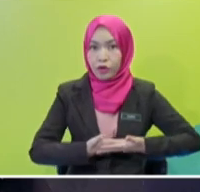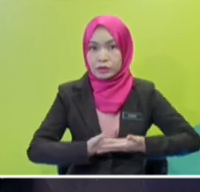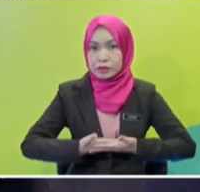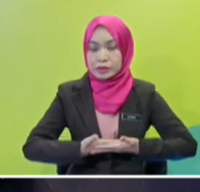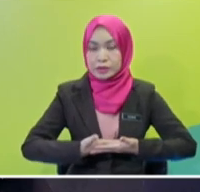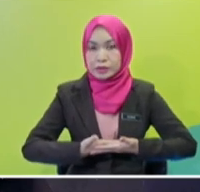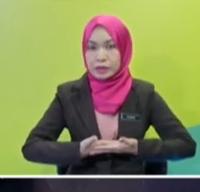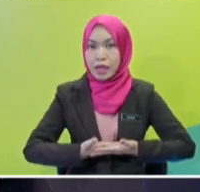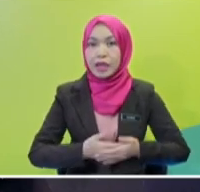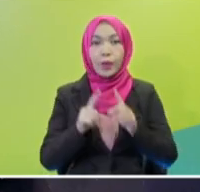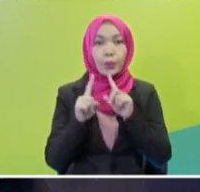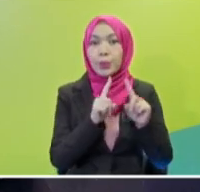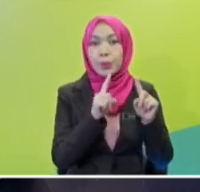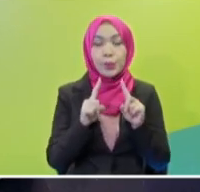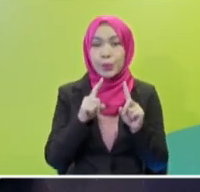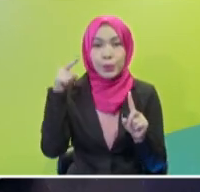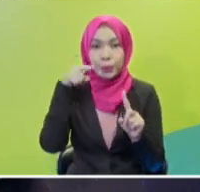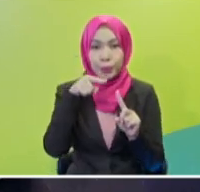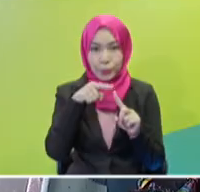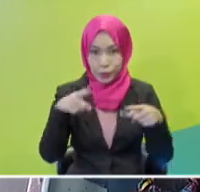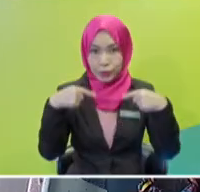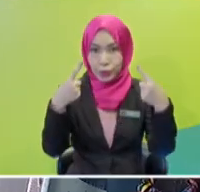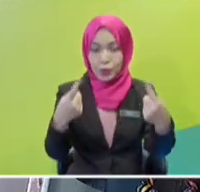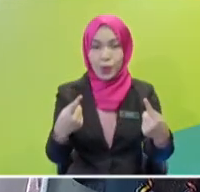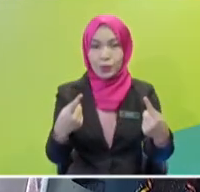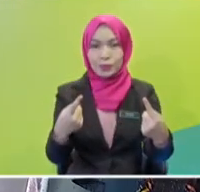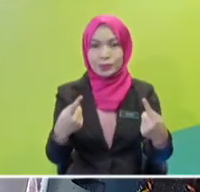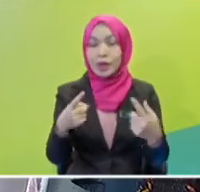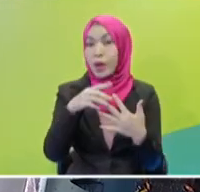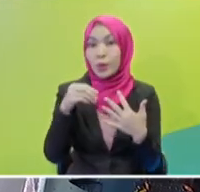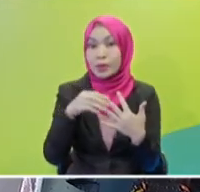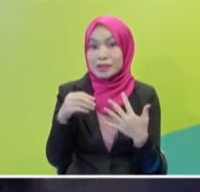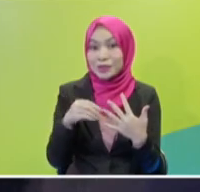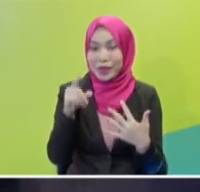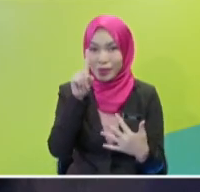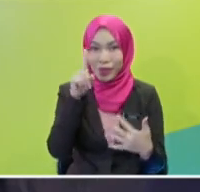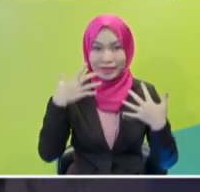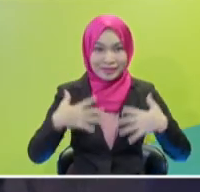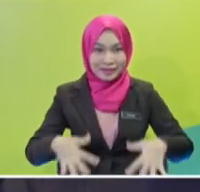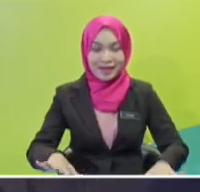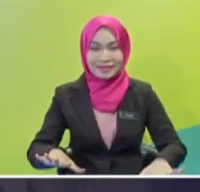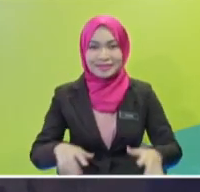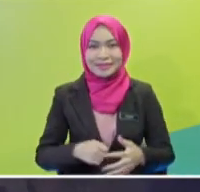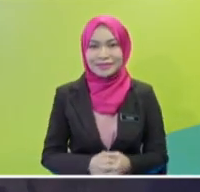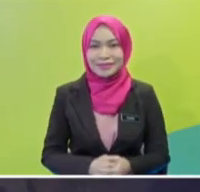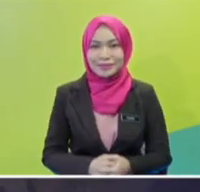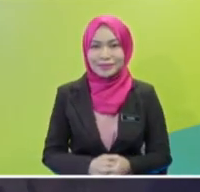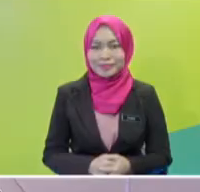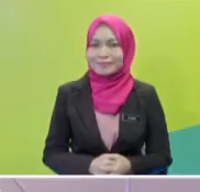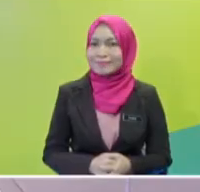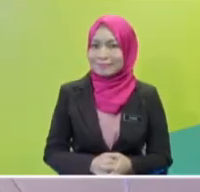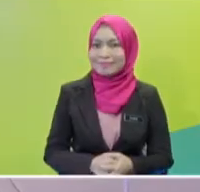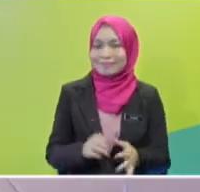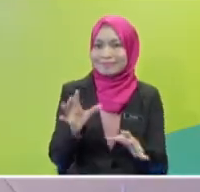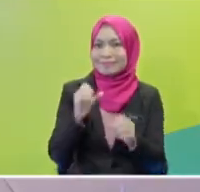birthday party to attend, so I'm not sure which one is suitable for her. Oh, I would like to suggest you. What if you take this